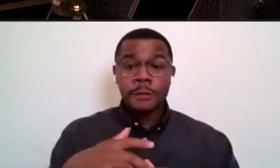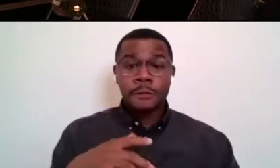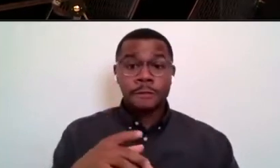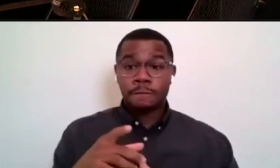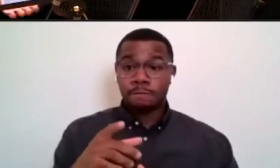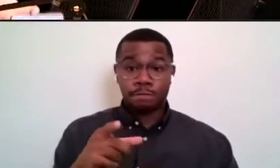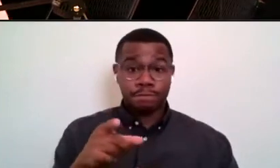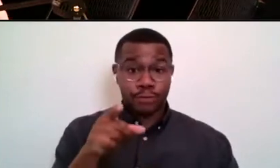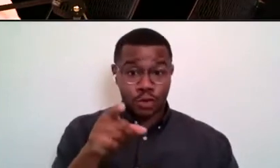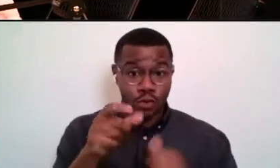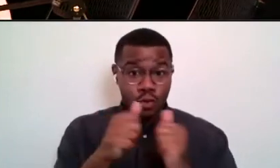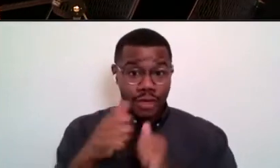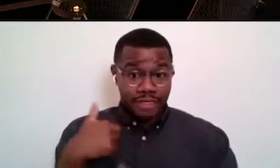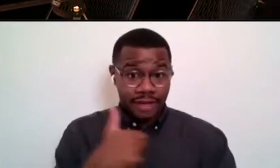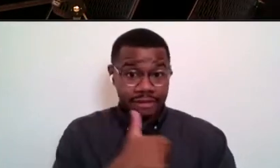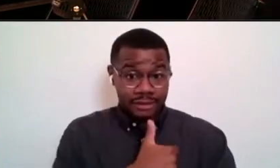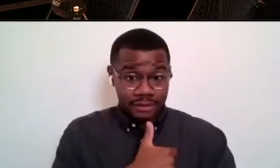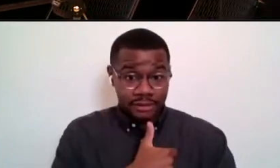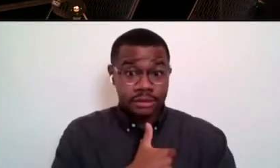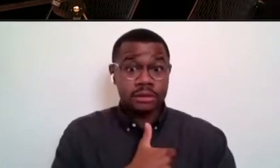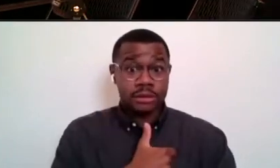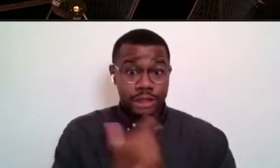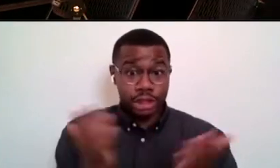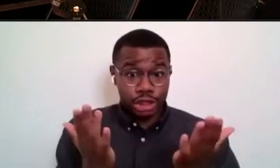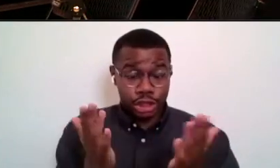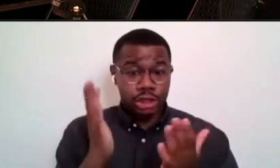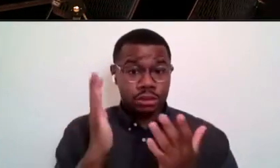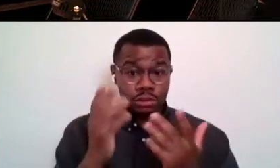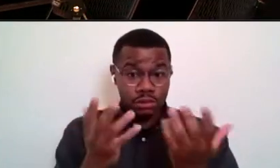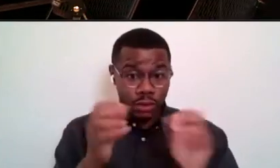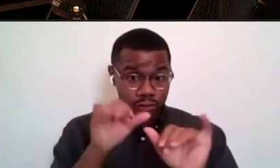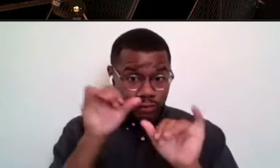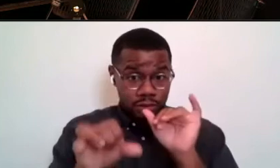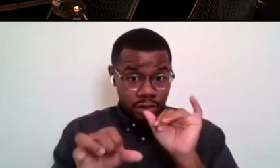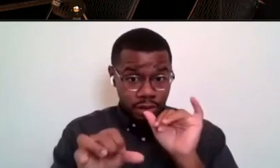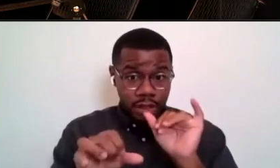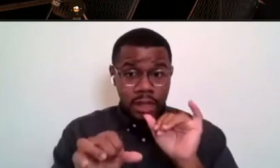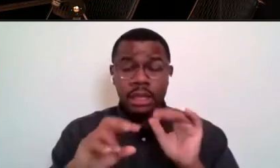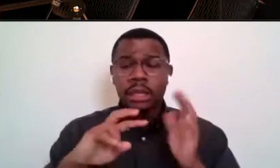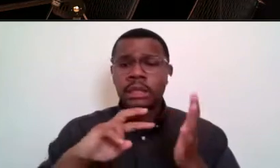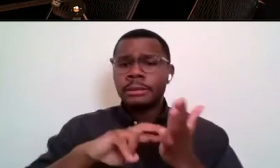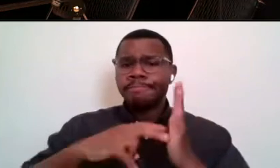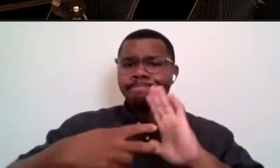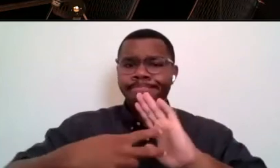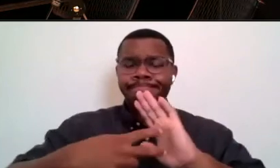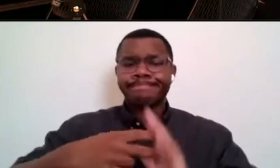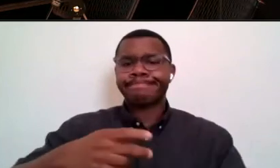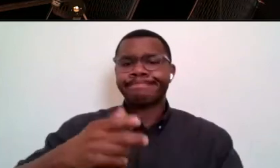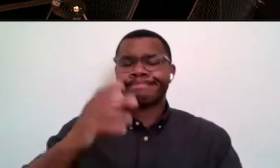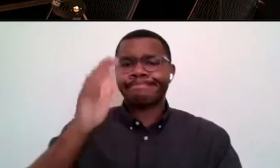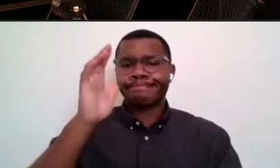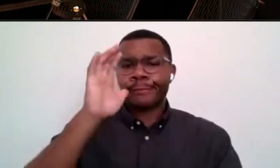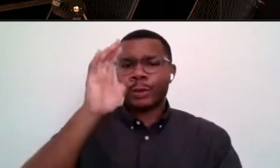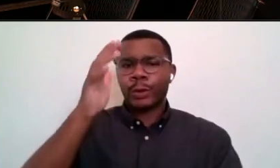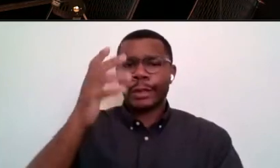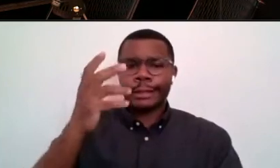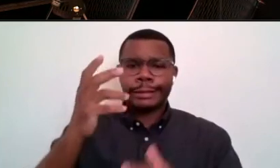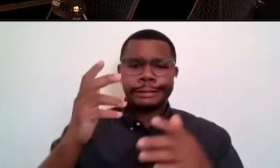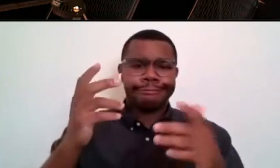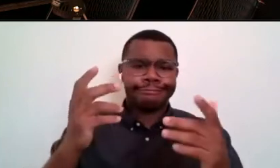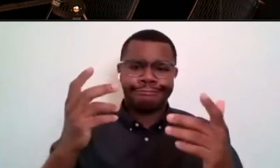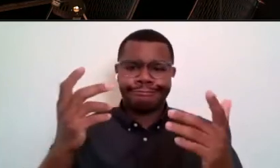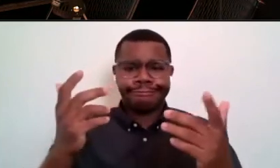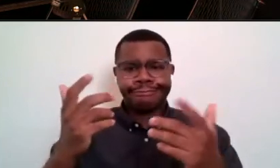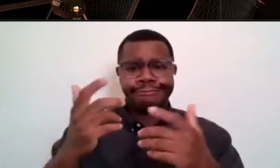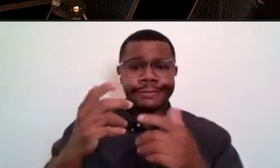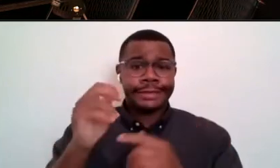expecting to carry on forward, we're probably going to need a little bit of transition change over time here, probably 10 minutes or so at